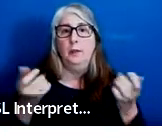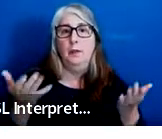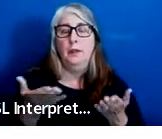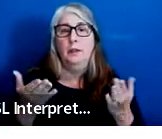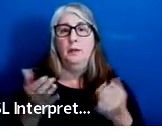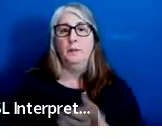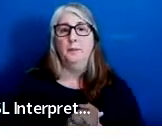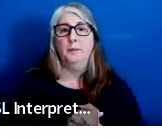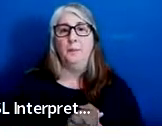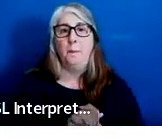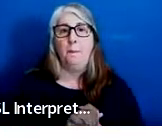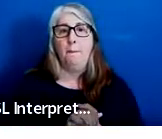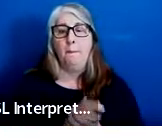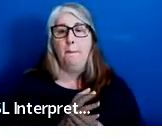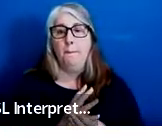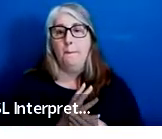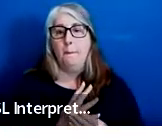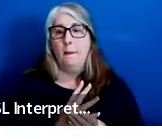Environment.